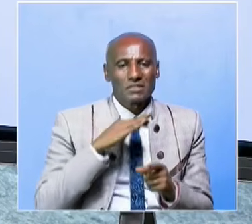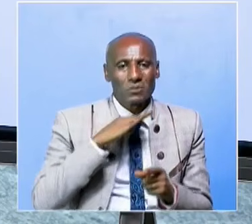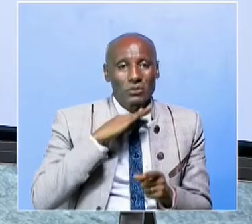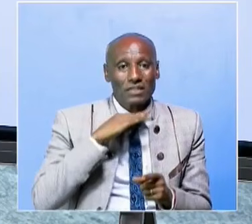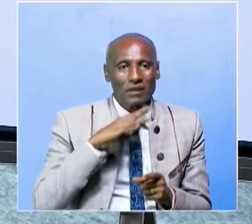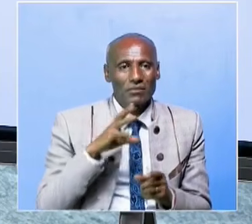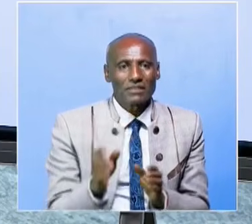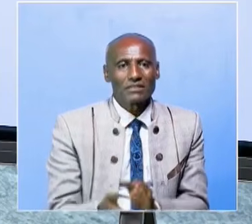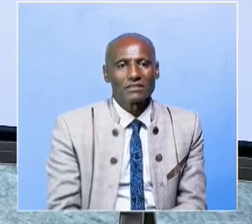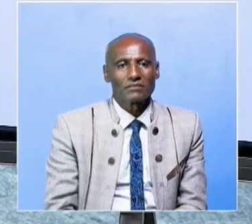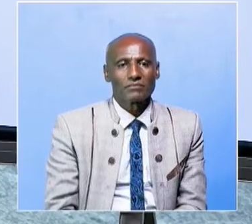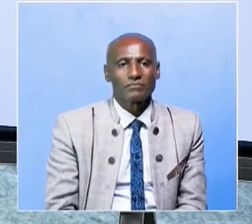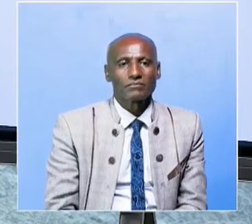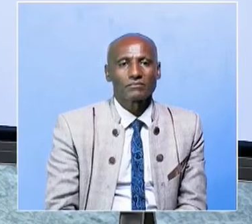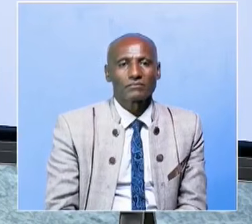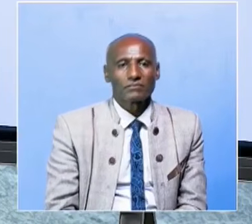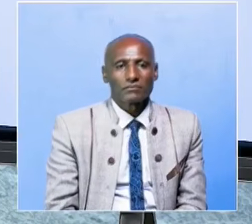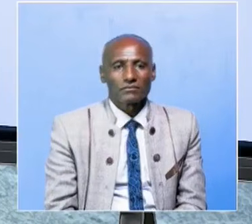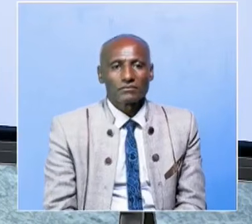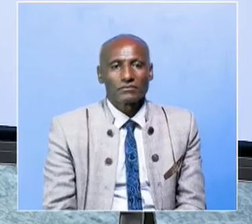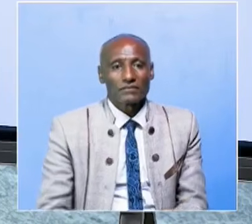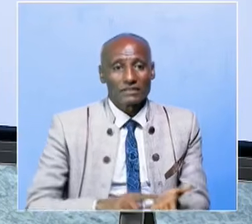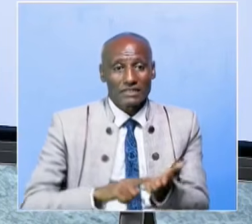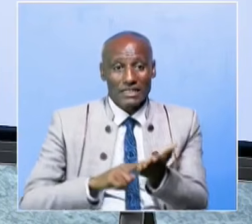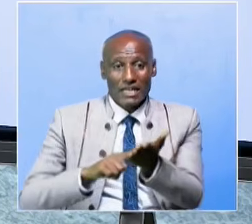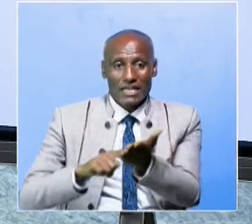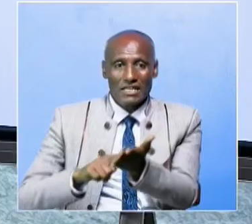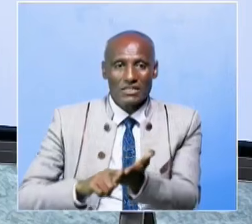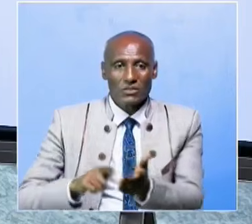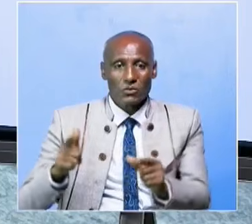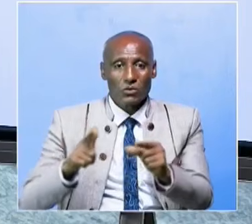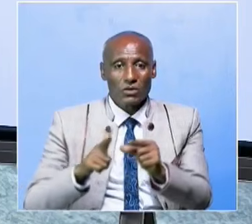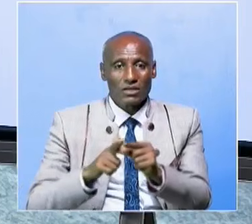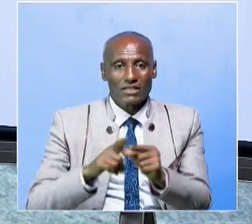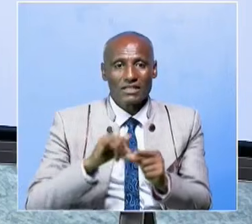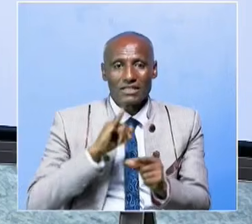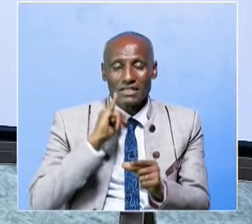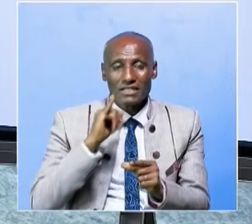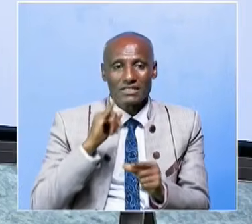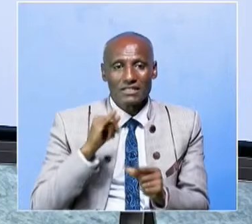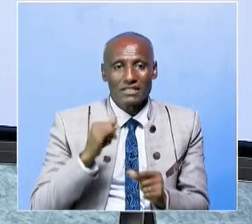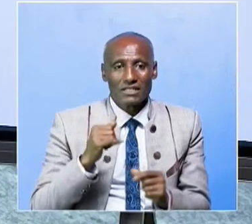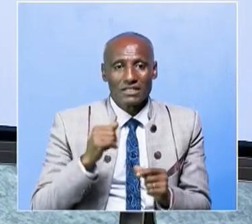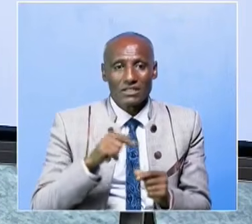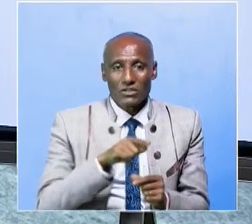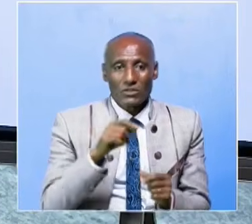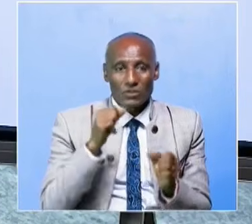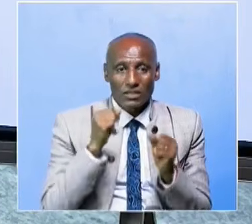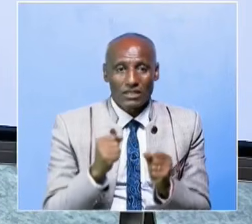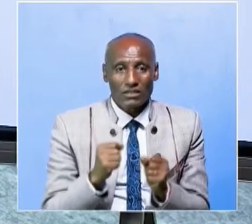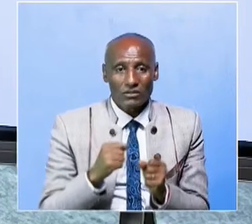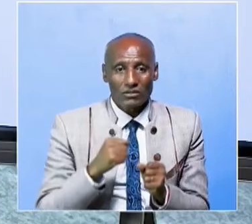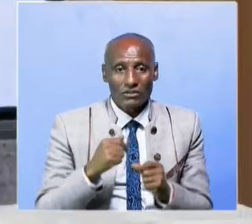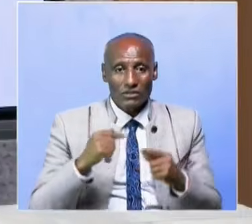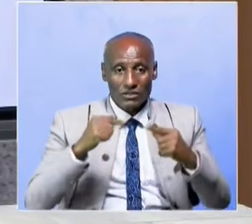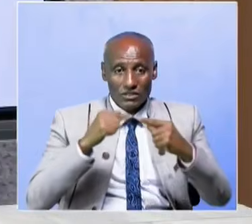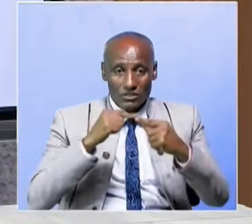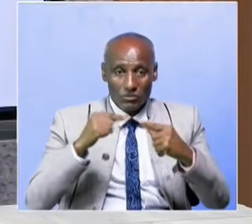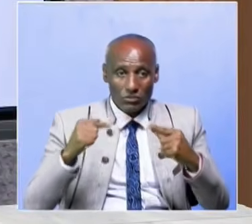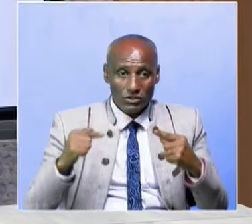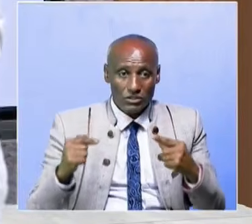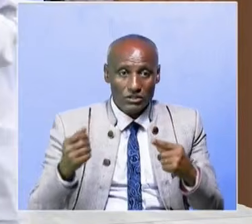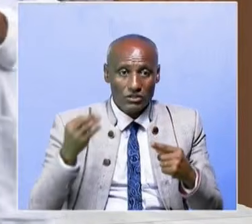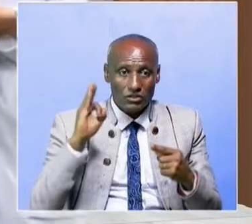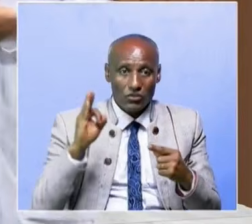contaminated, right? So this word is, you could also say the opposite of